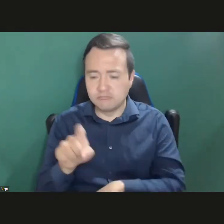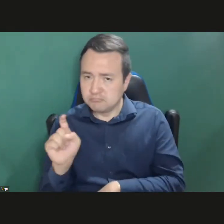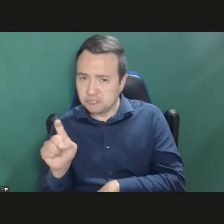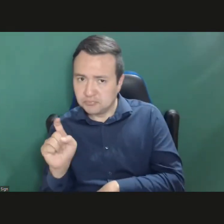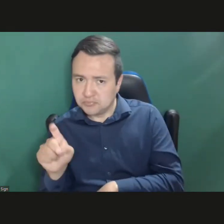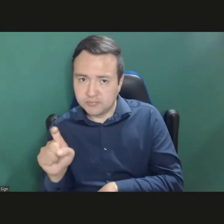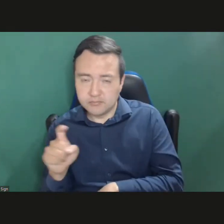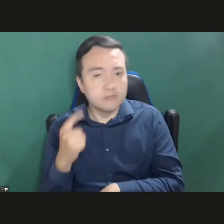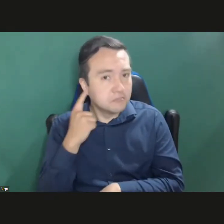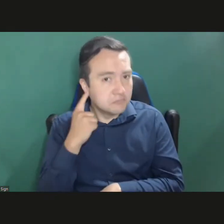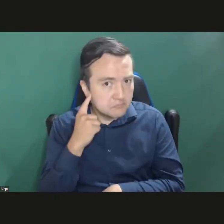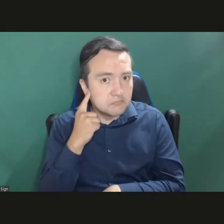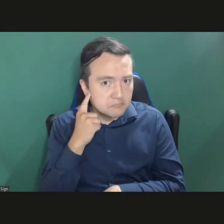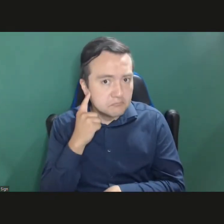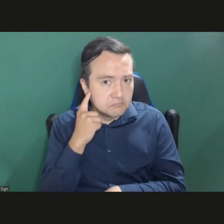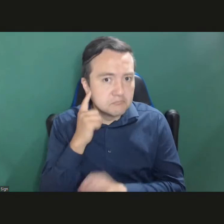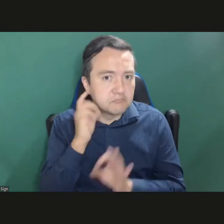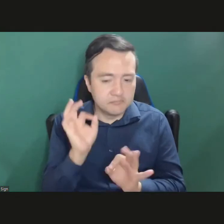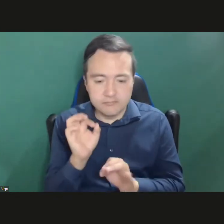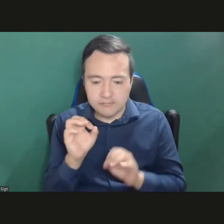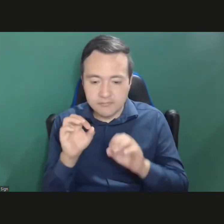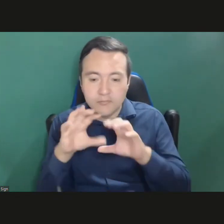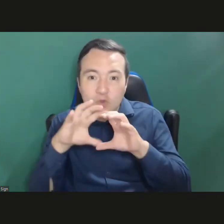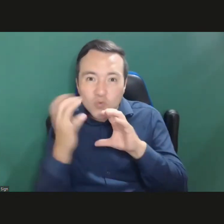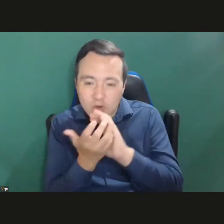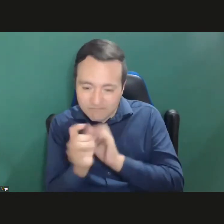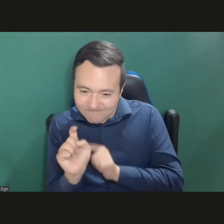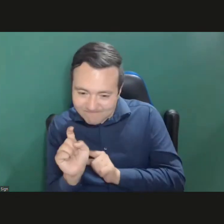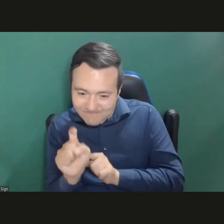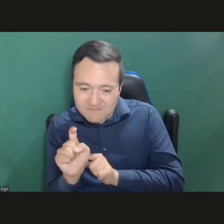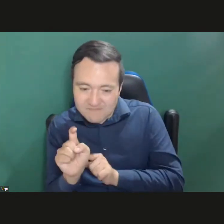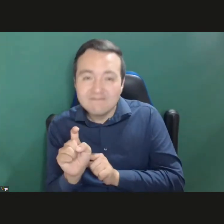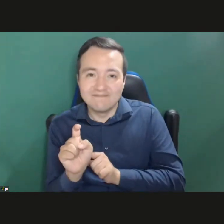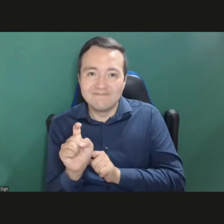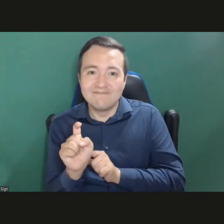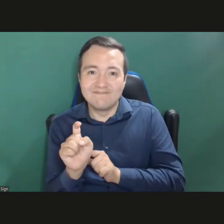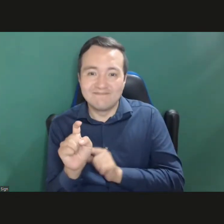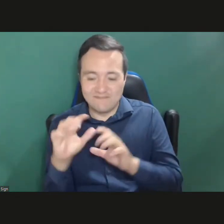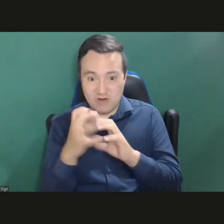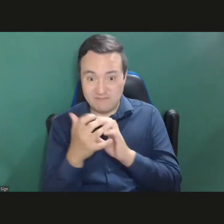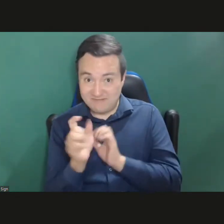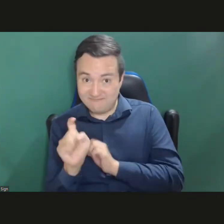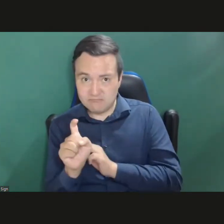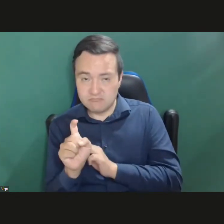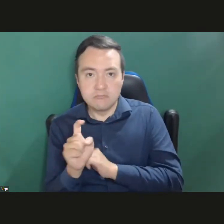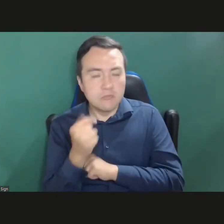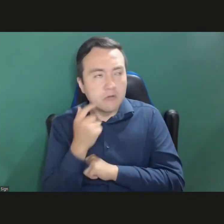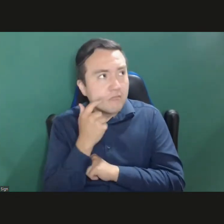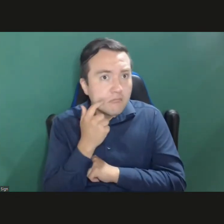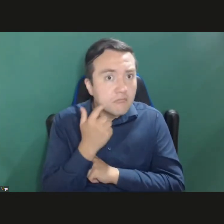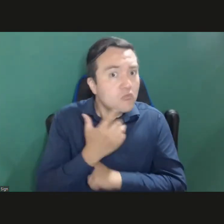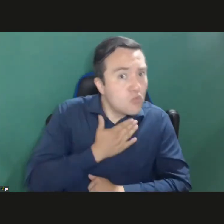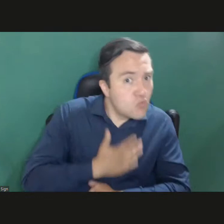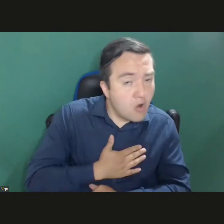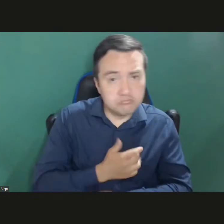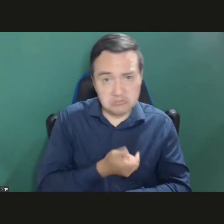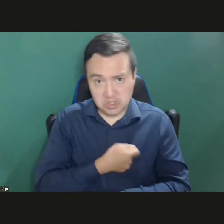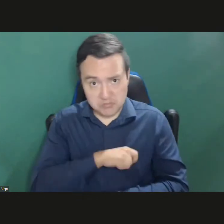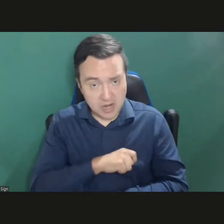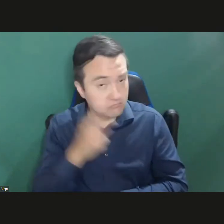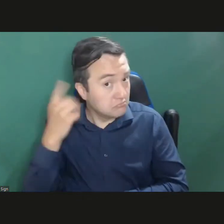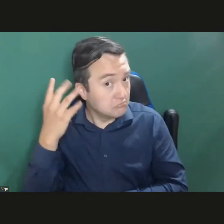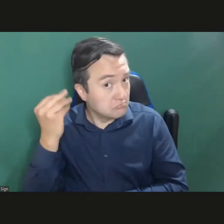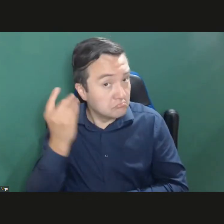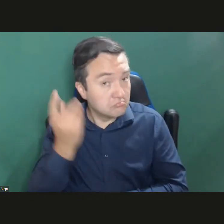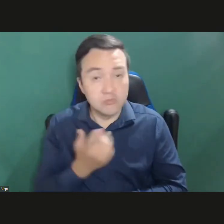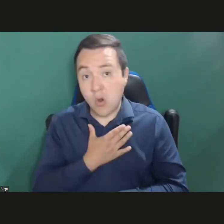screen to the right side with a little globe that says interpreters. And you can click on your language of choice, either English or Spanish. Before